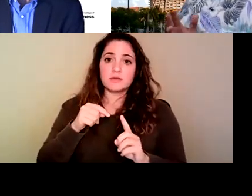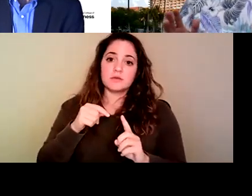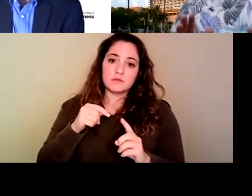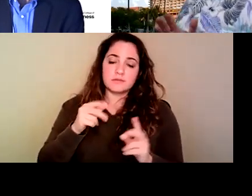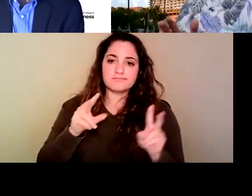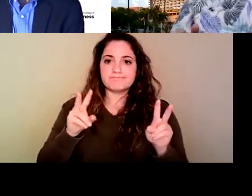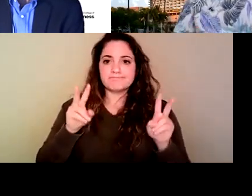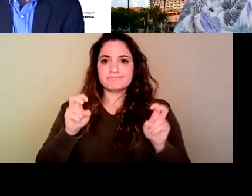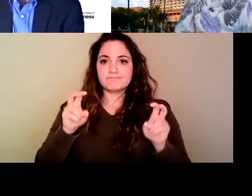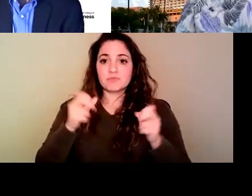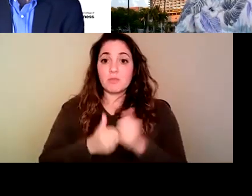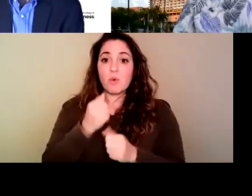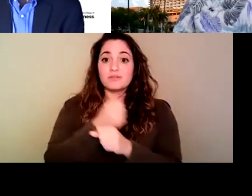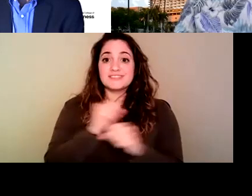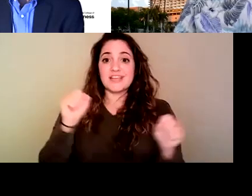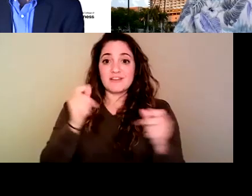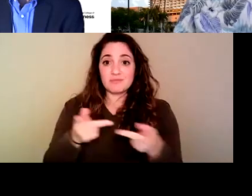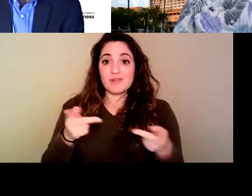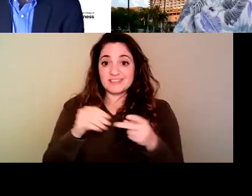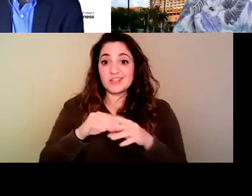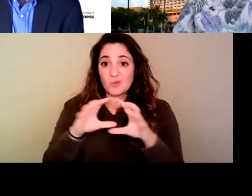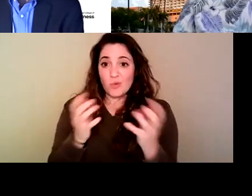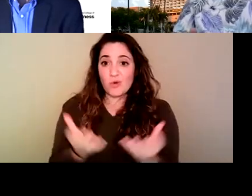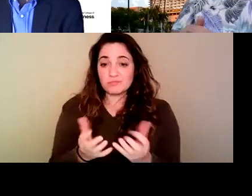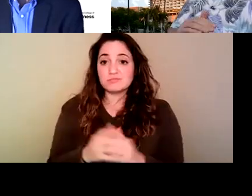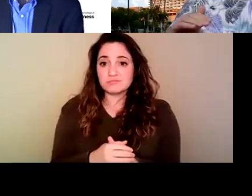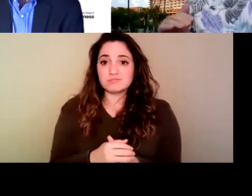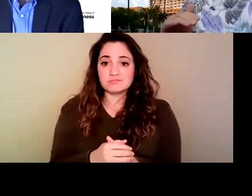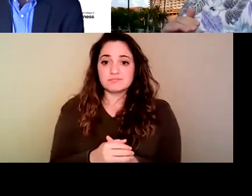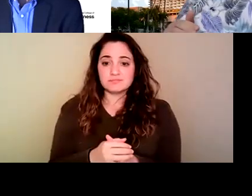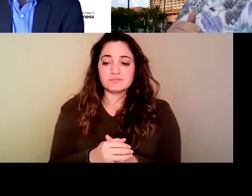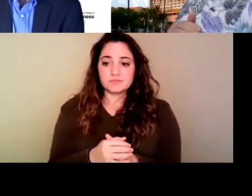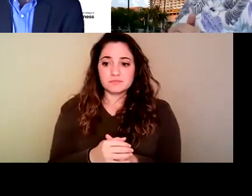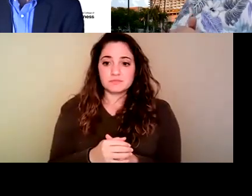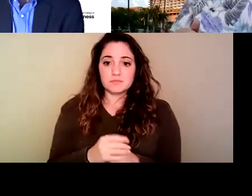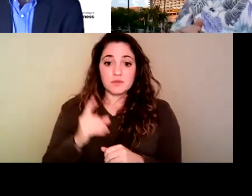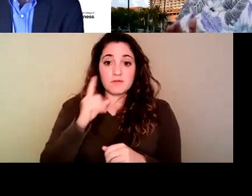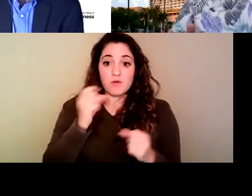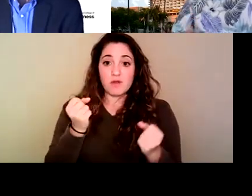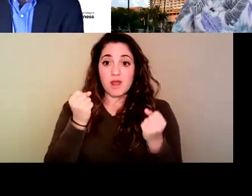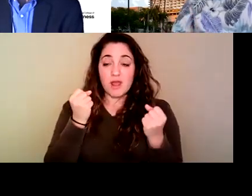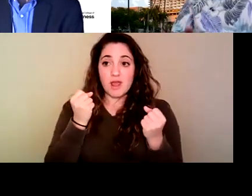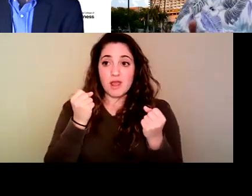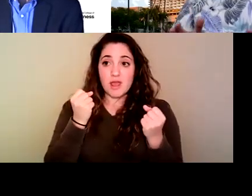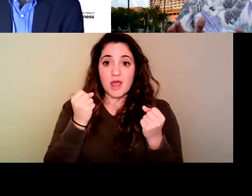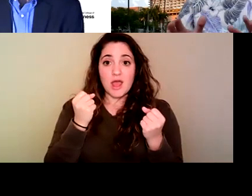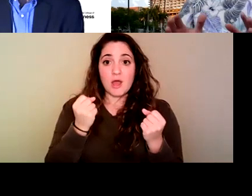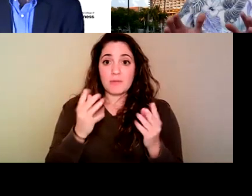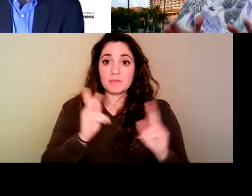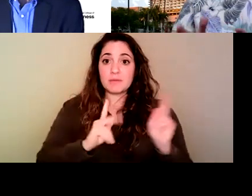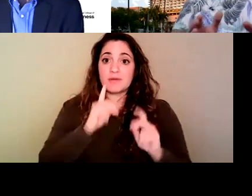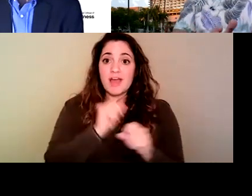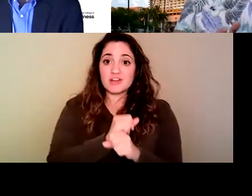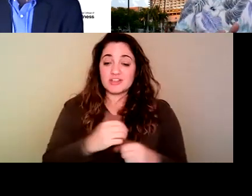quote unquote, the safest destination in the world, as far as our level of containment and everything else, and